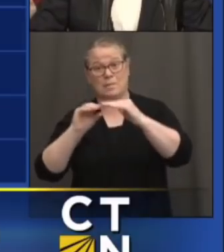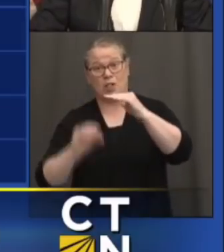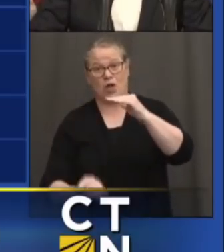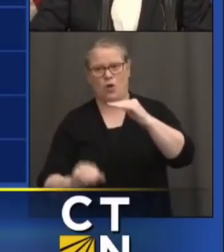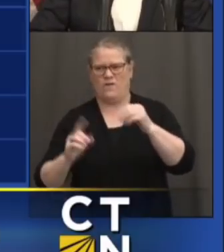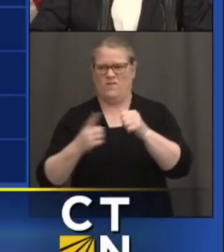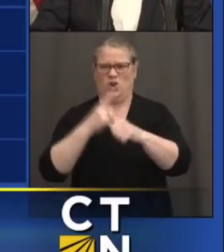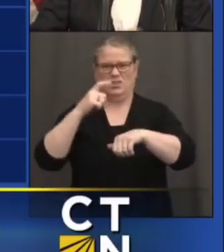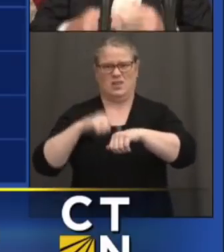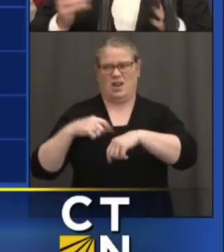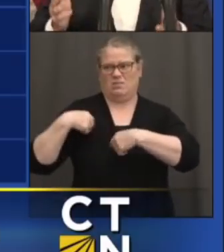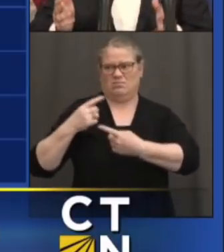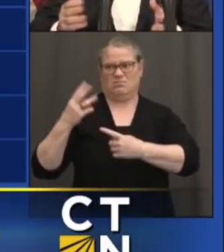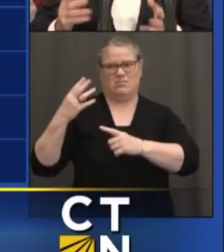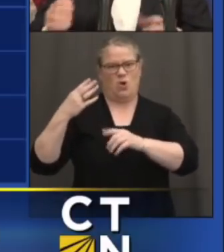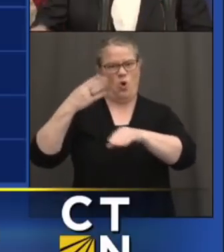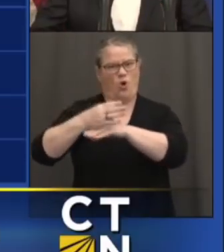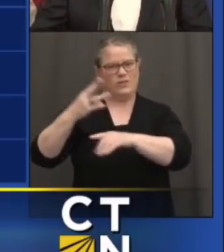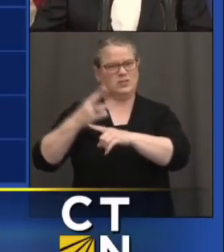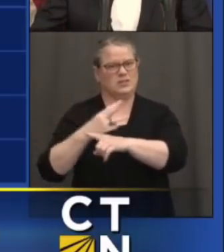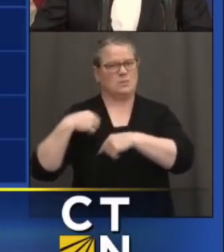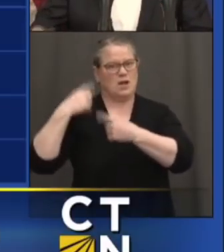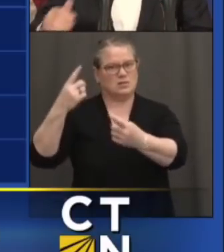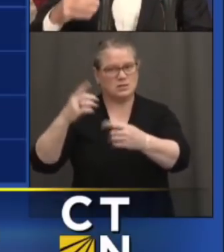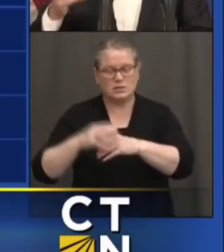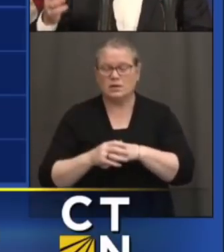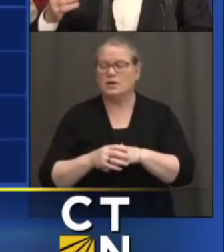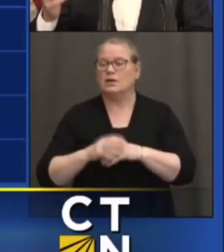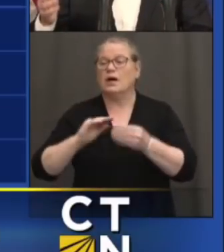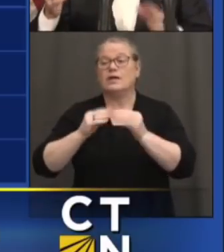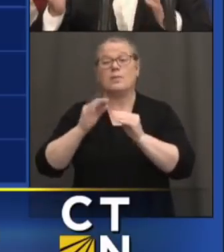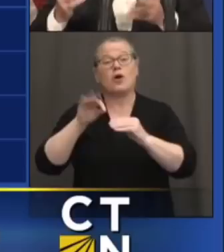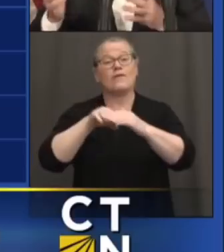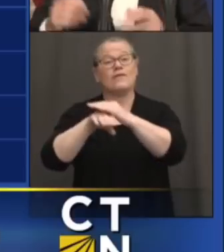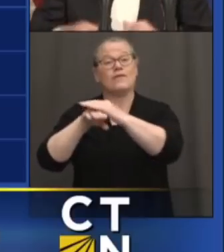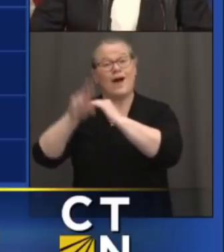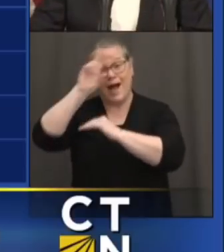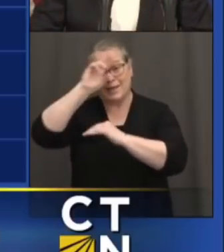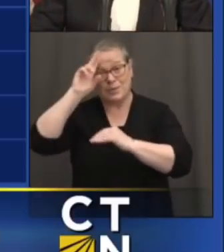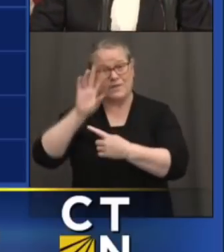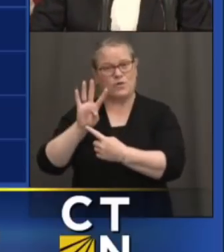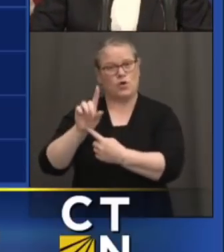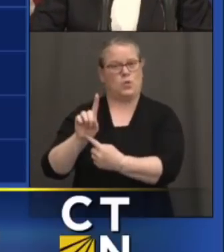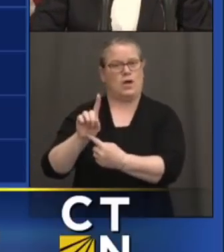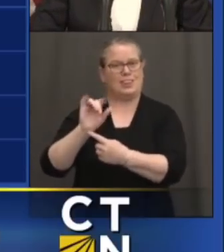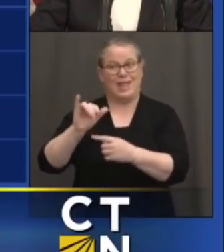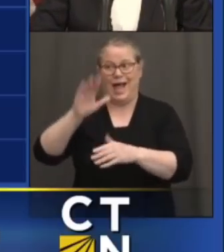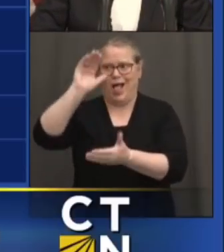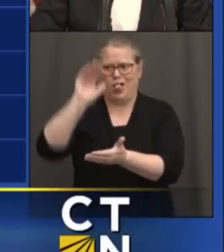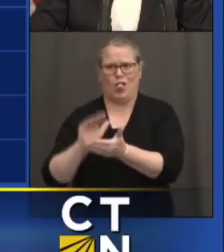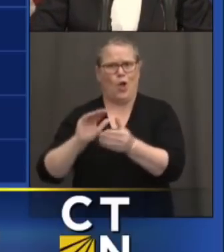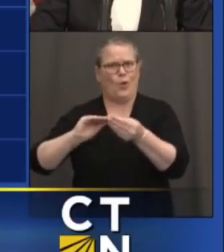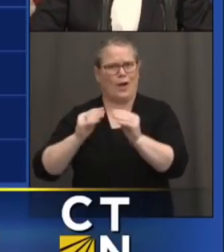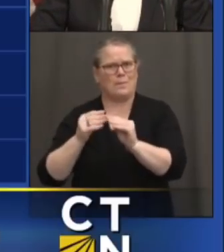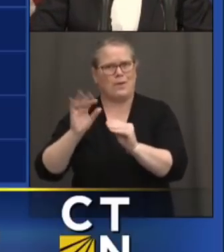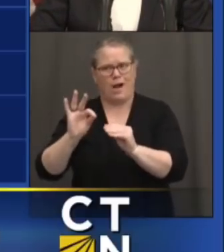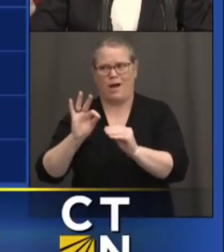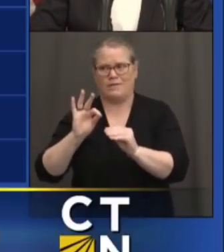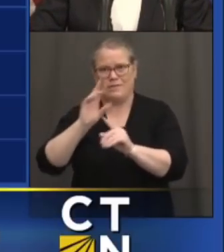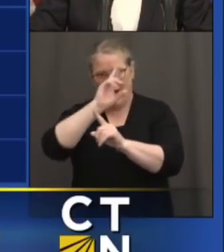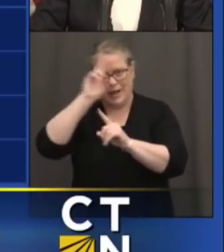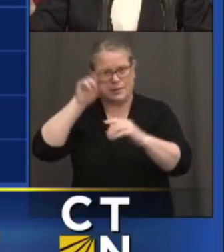Current hospitalizations, 41. Lowest hospitalizations we've had, I think, in about 6 months as